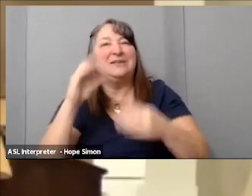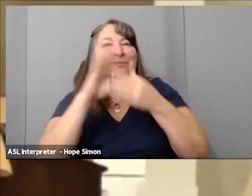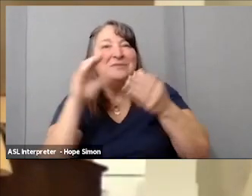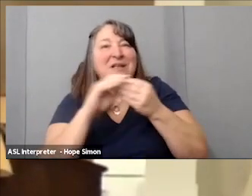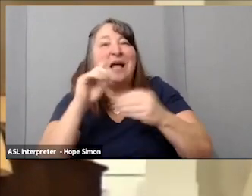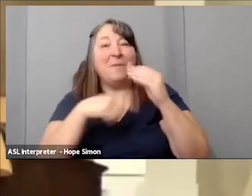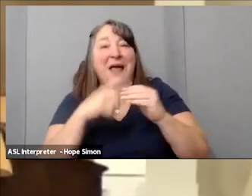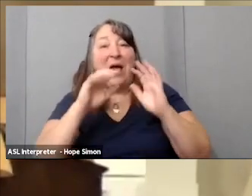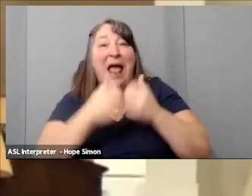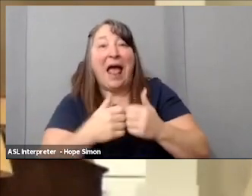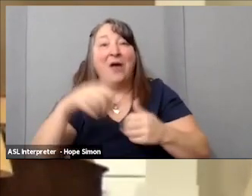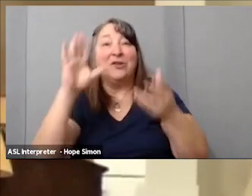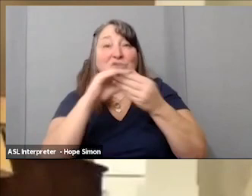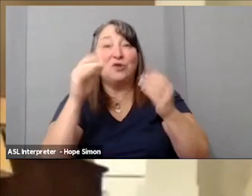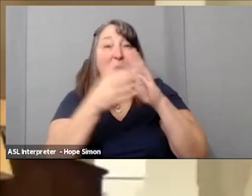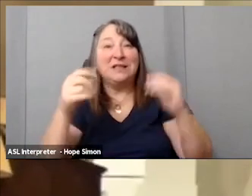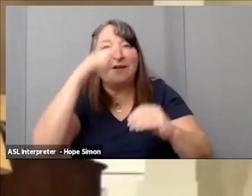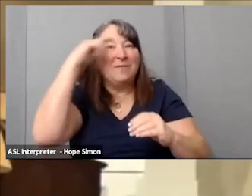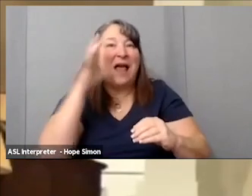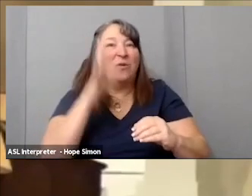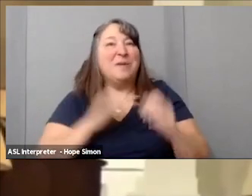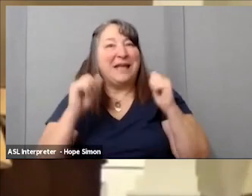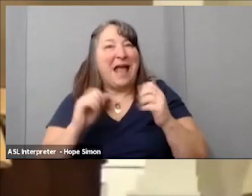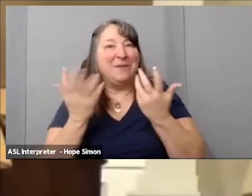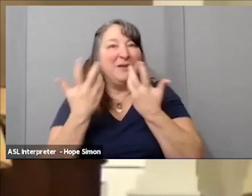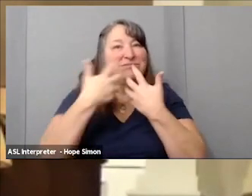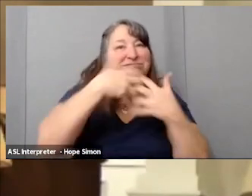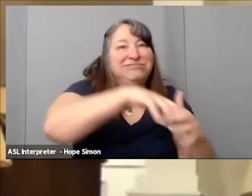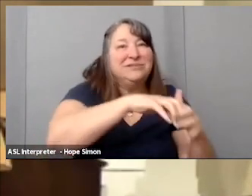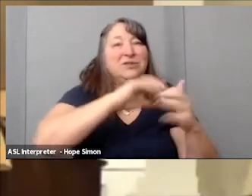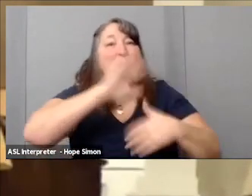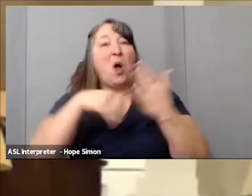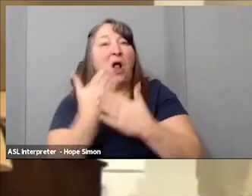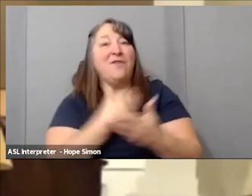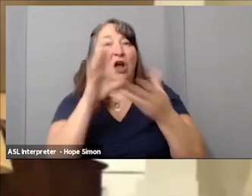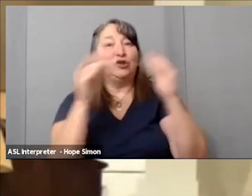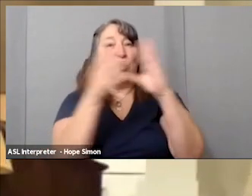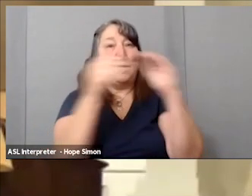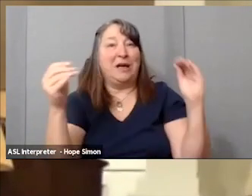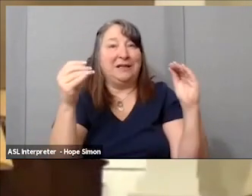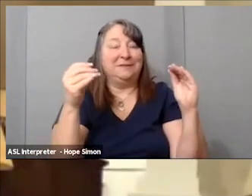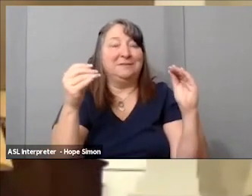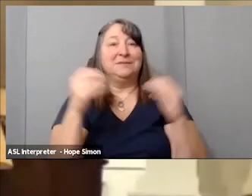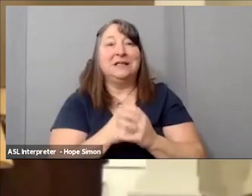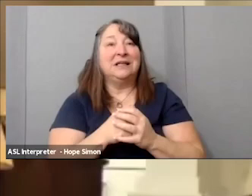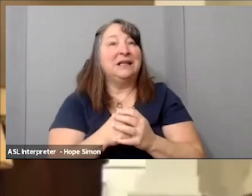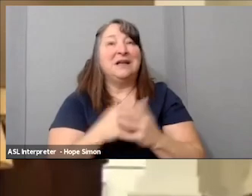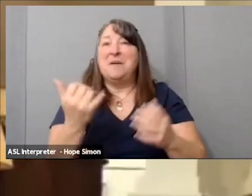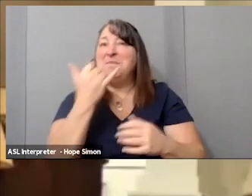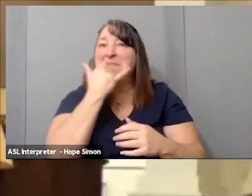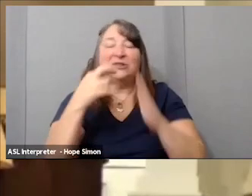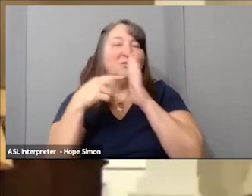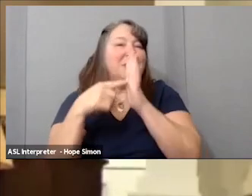women can be woven into all of our storytelling. Black women's history in Hollywood has been decades of misrepresentation and